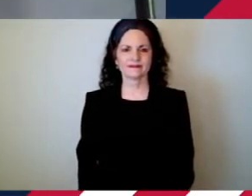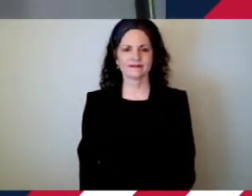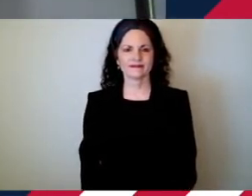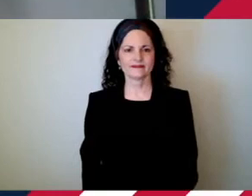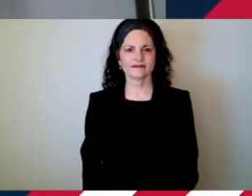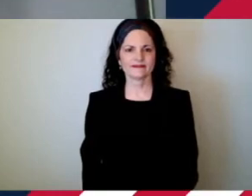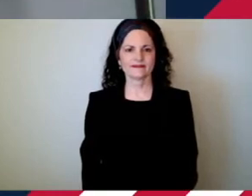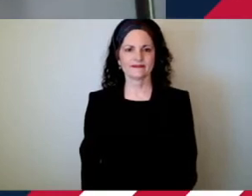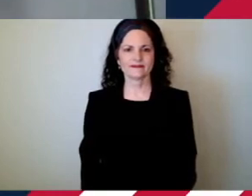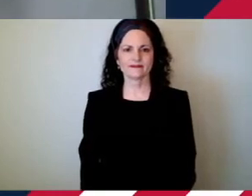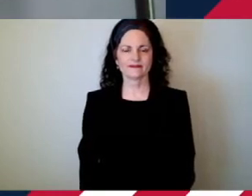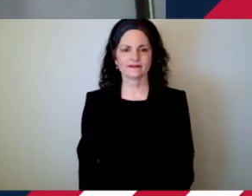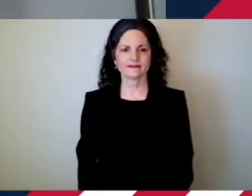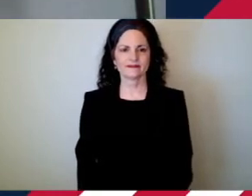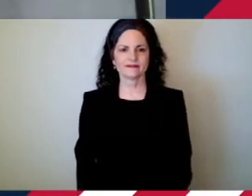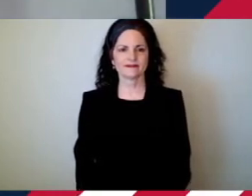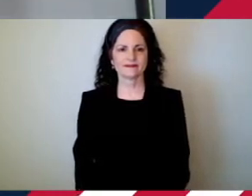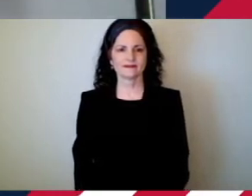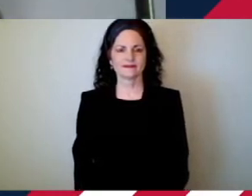gotta make sure they get the votes together.